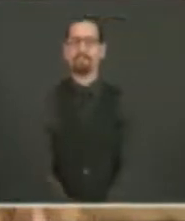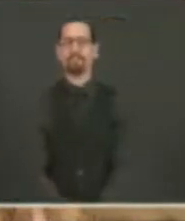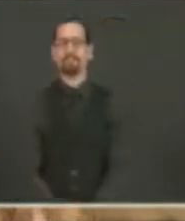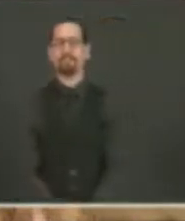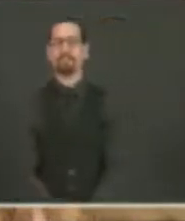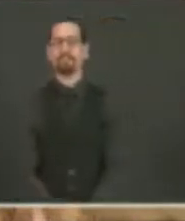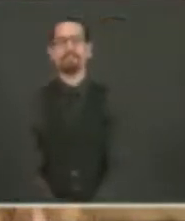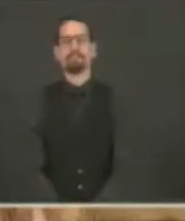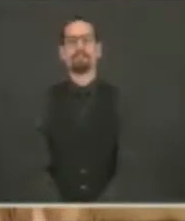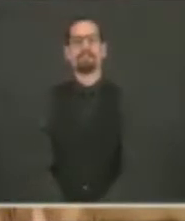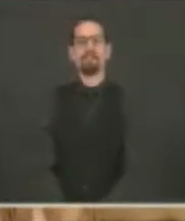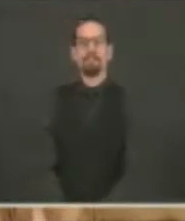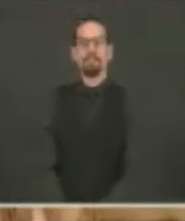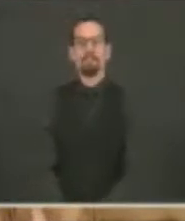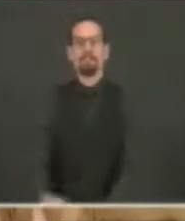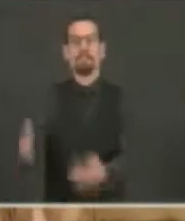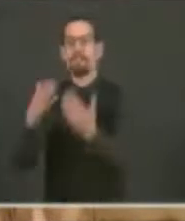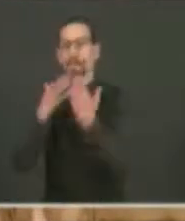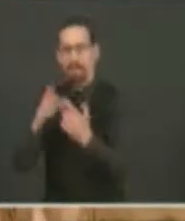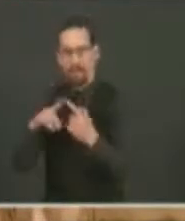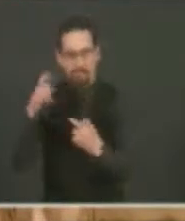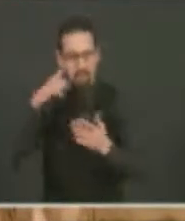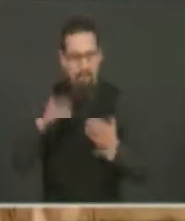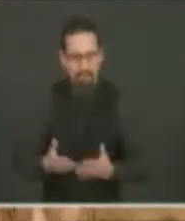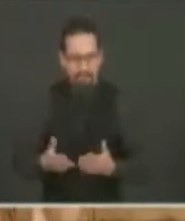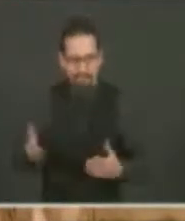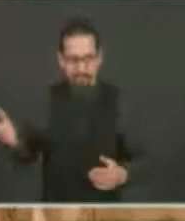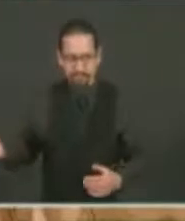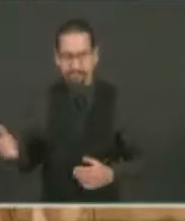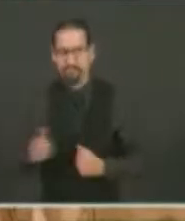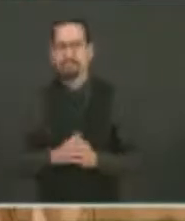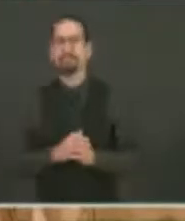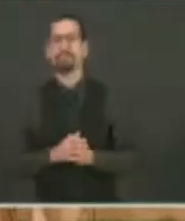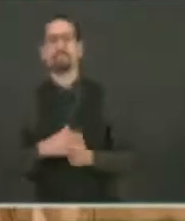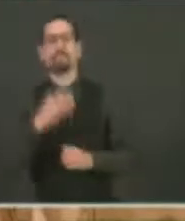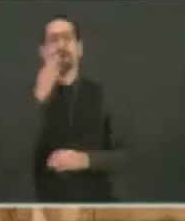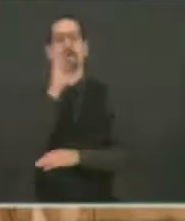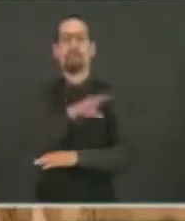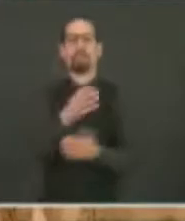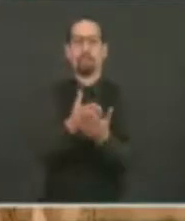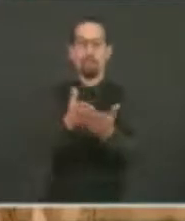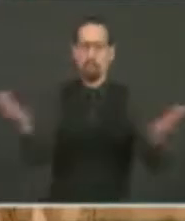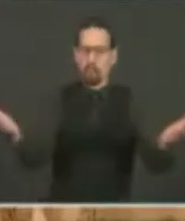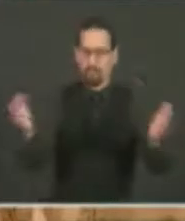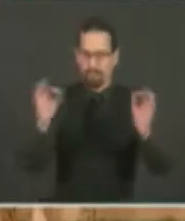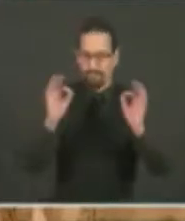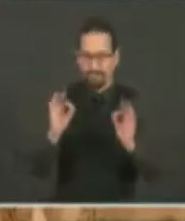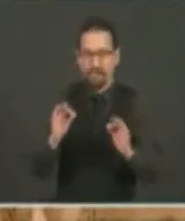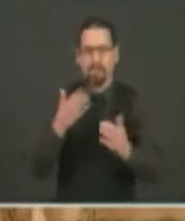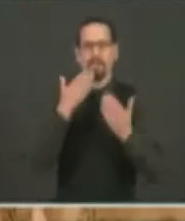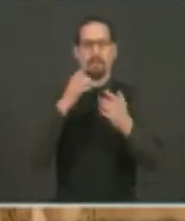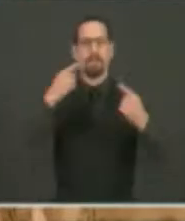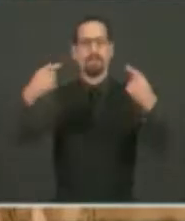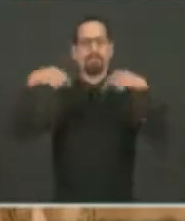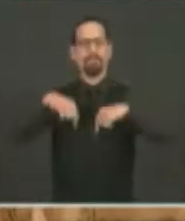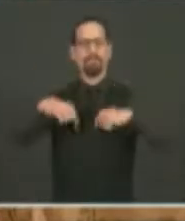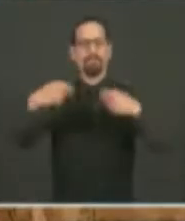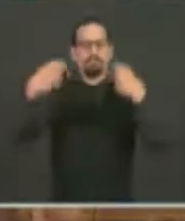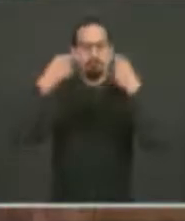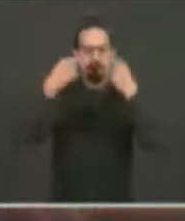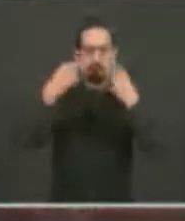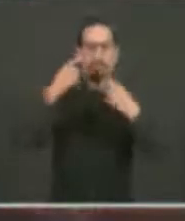Thank you, Governor. Good afternoon, everyone. As always, thank you for being with us. As you can see, we are rich